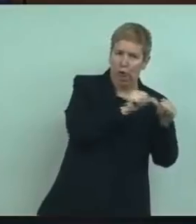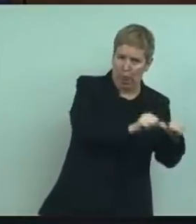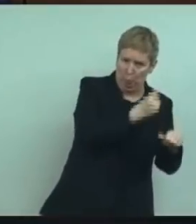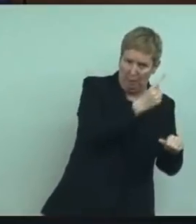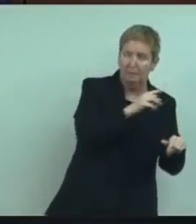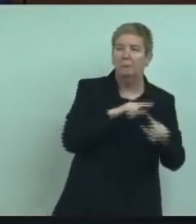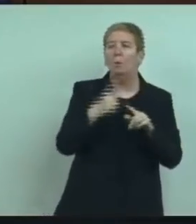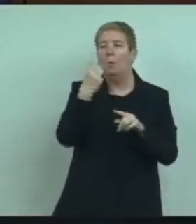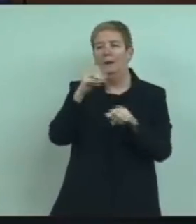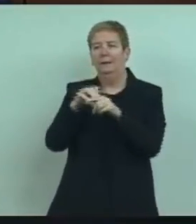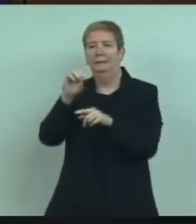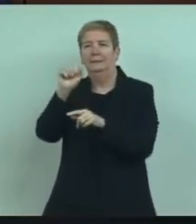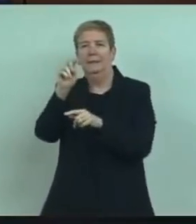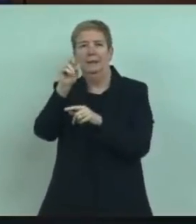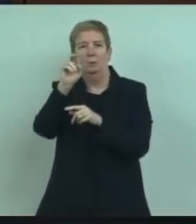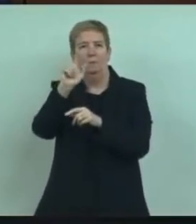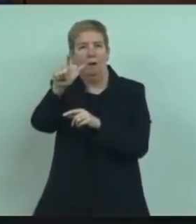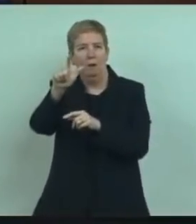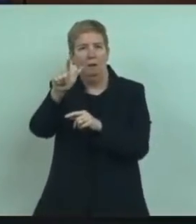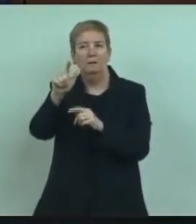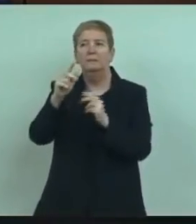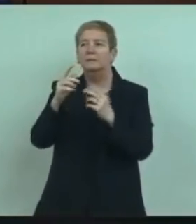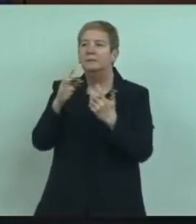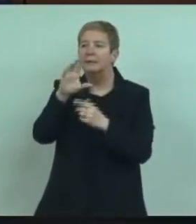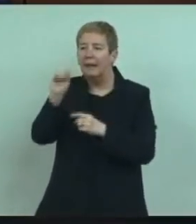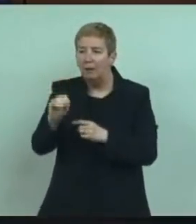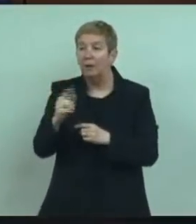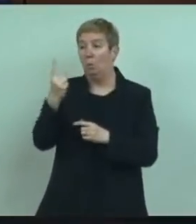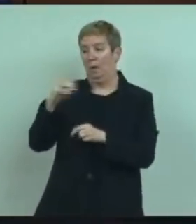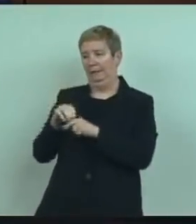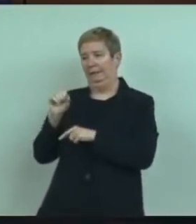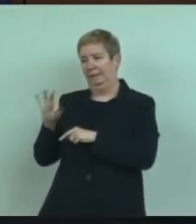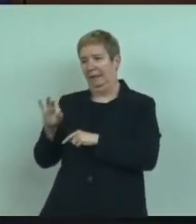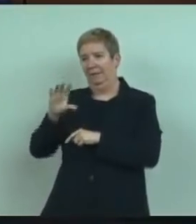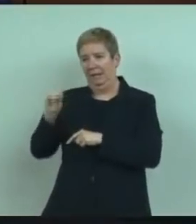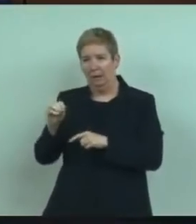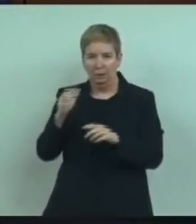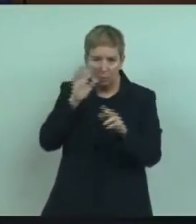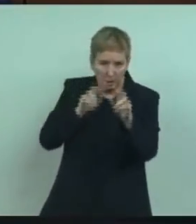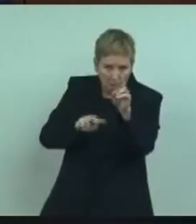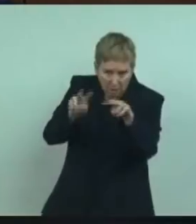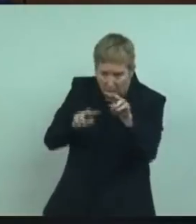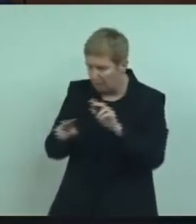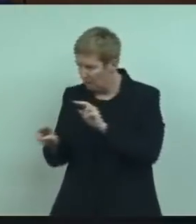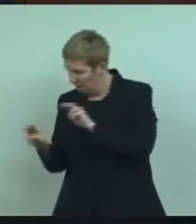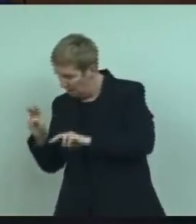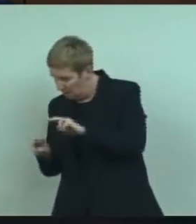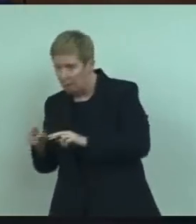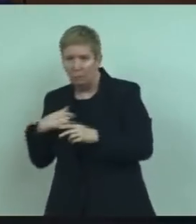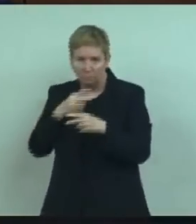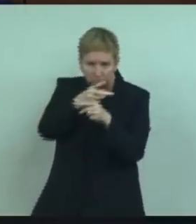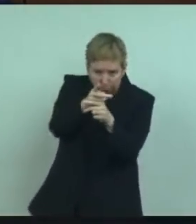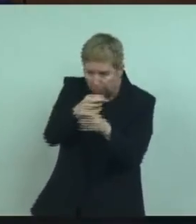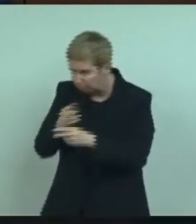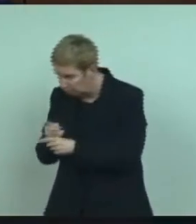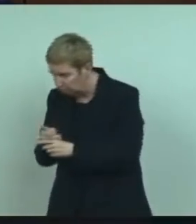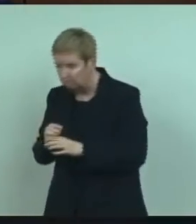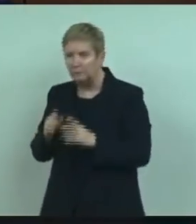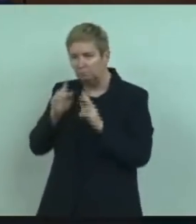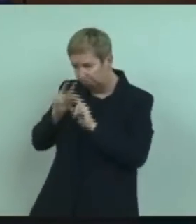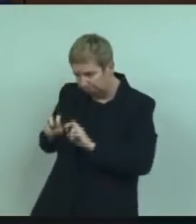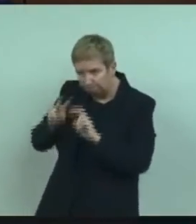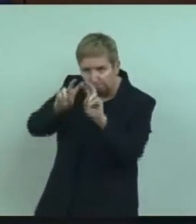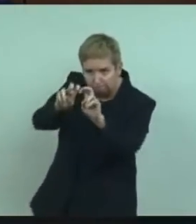County, and we're spending time in a facility in Santa Fe, but again, we're doing widespread work with long-term